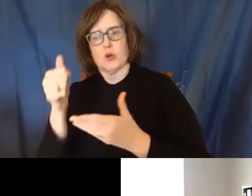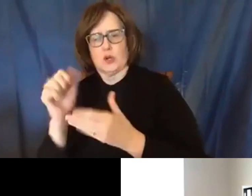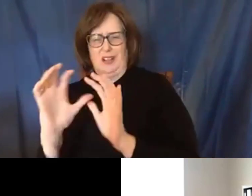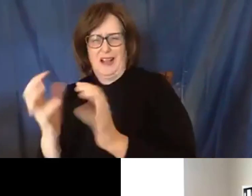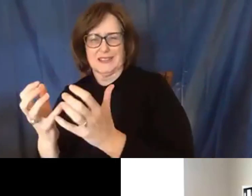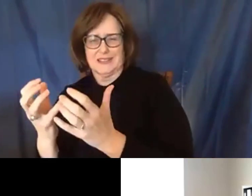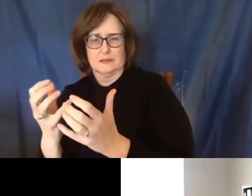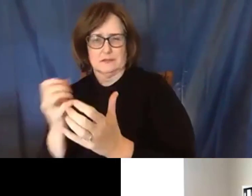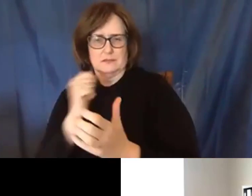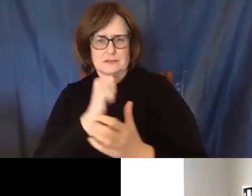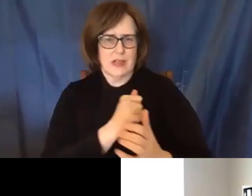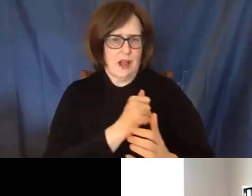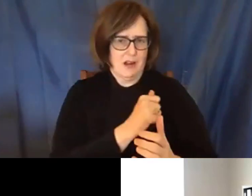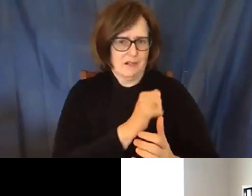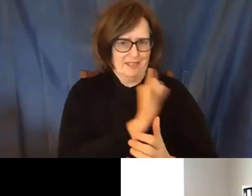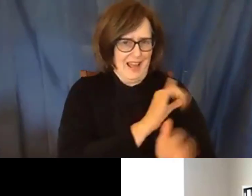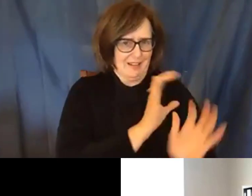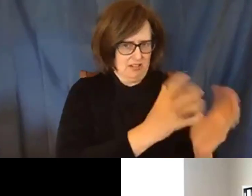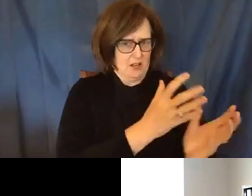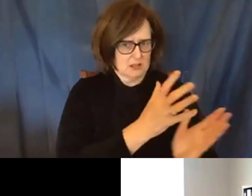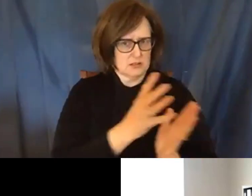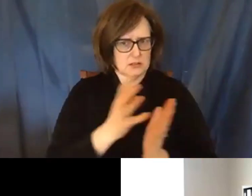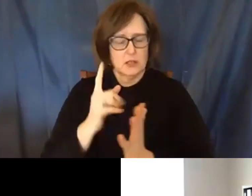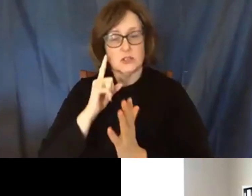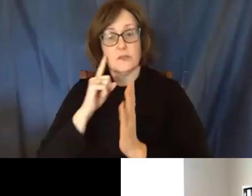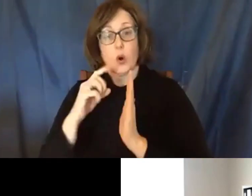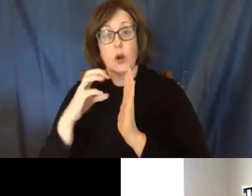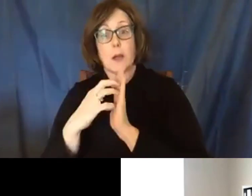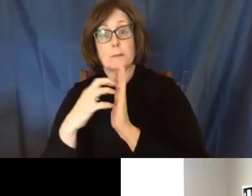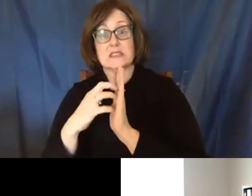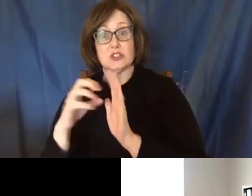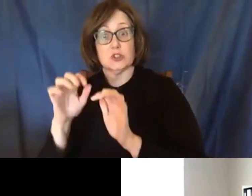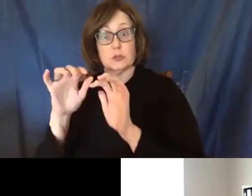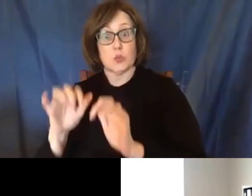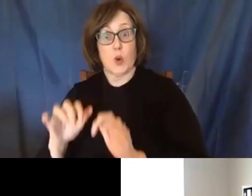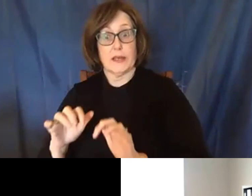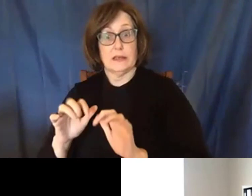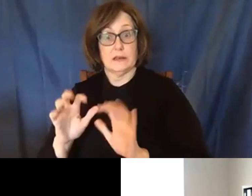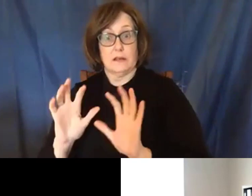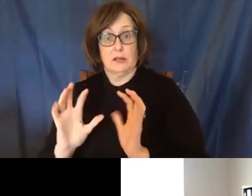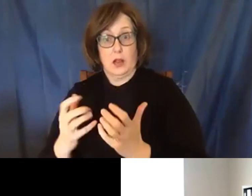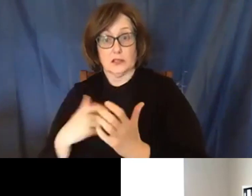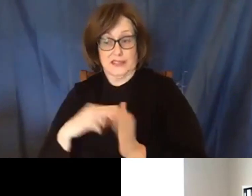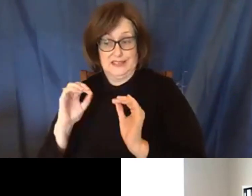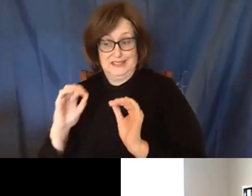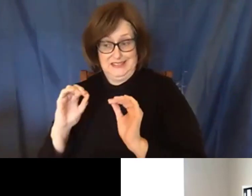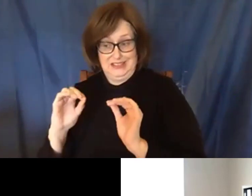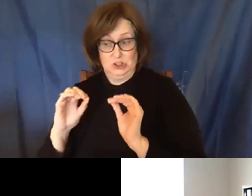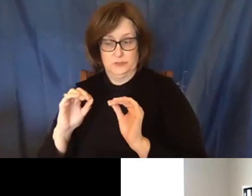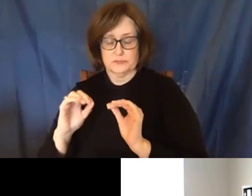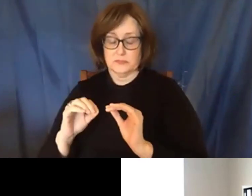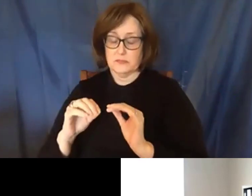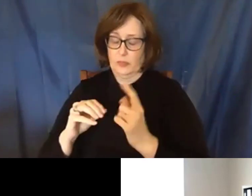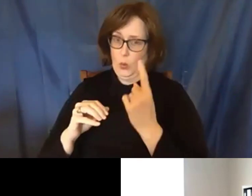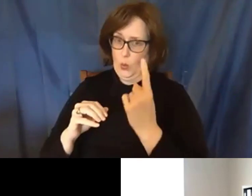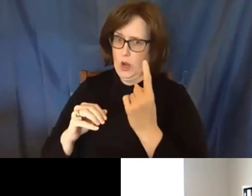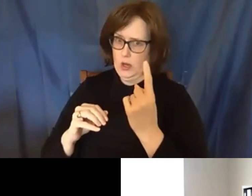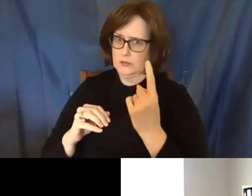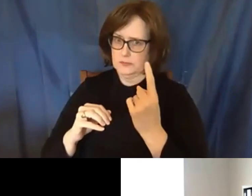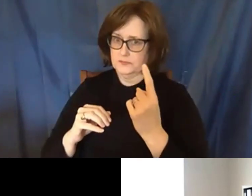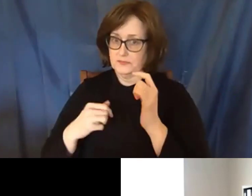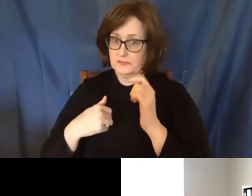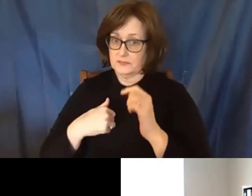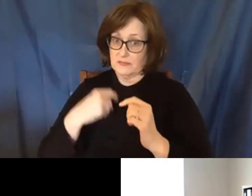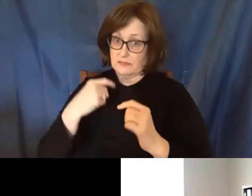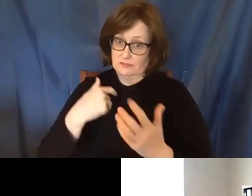that I teach, one of the things that I did, which I think is, it was brilliant on my